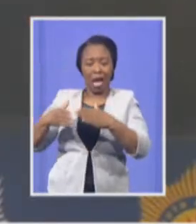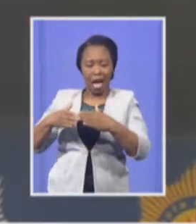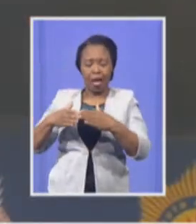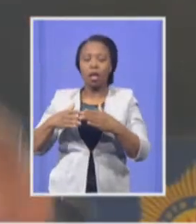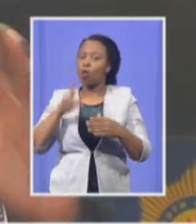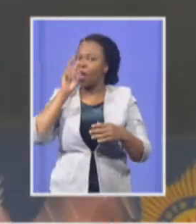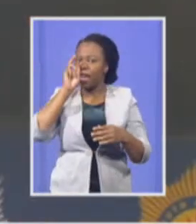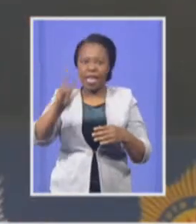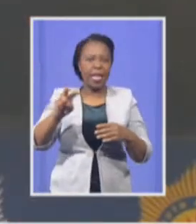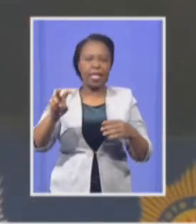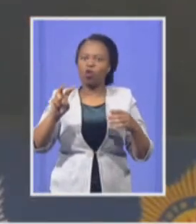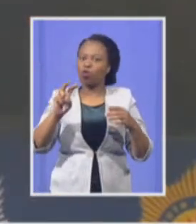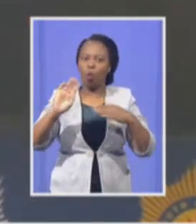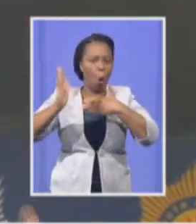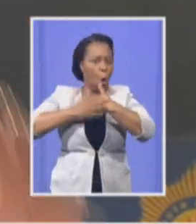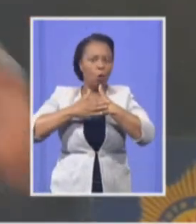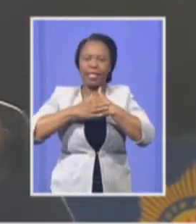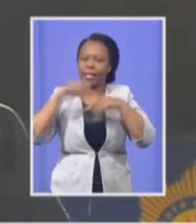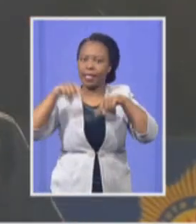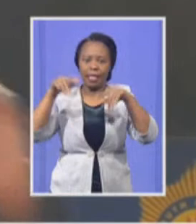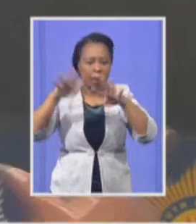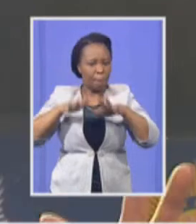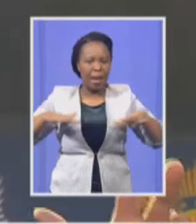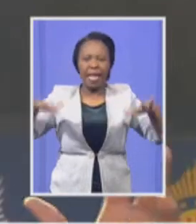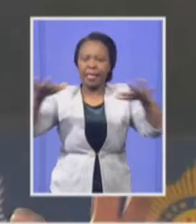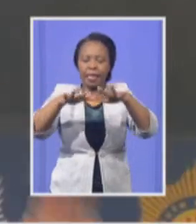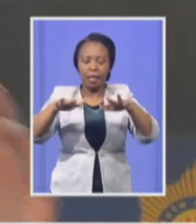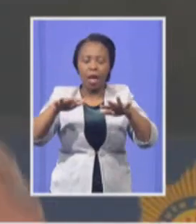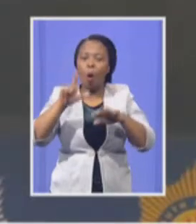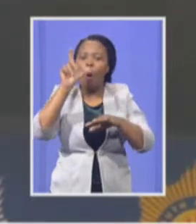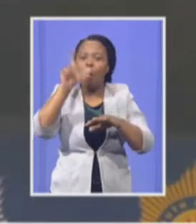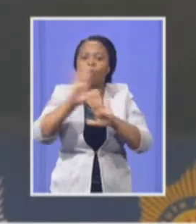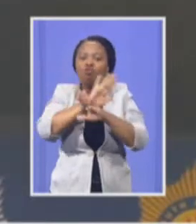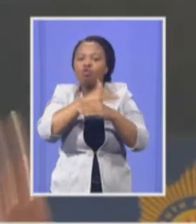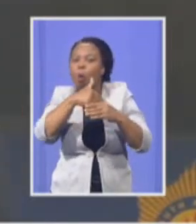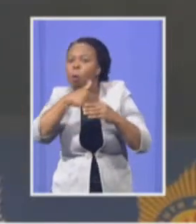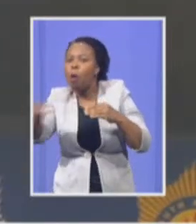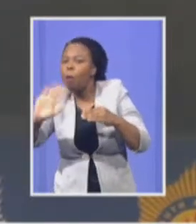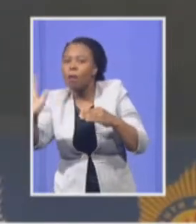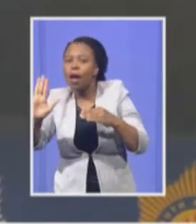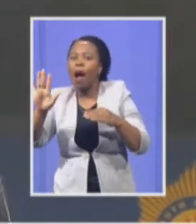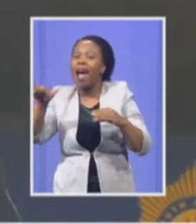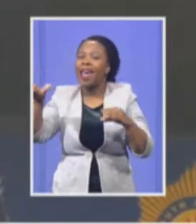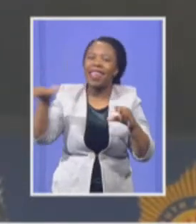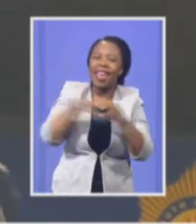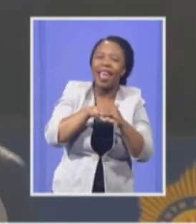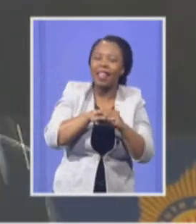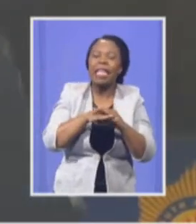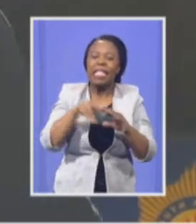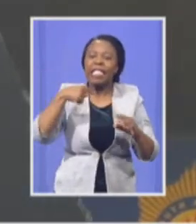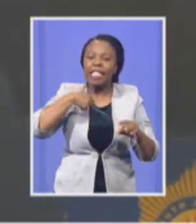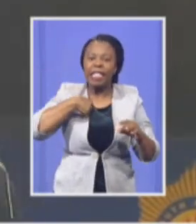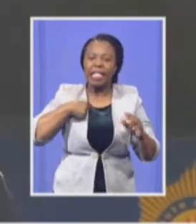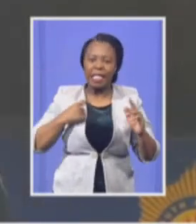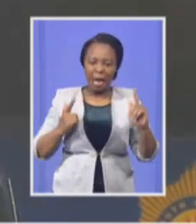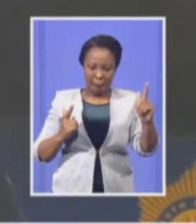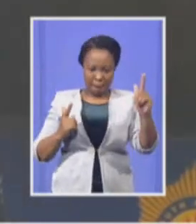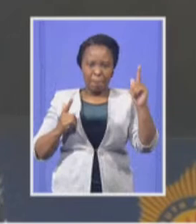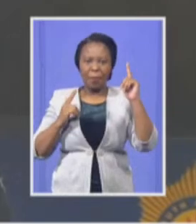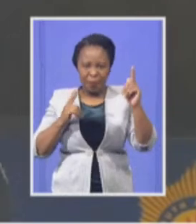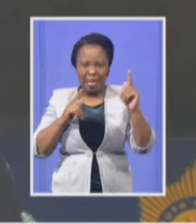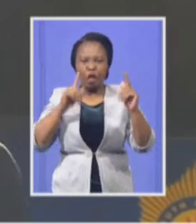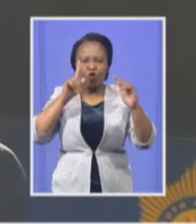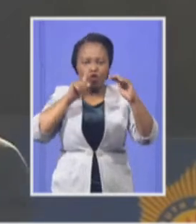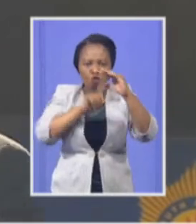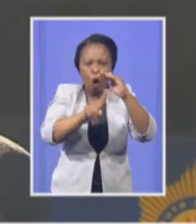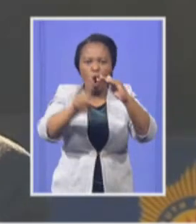ndawo, siyisile. Ungaphumi umuntu, ungangeni umuntu. Singene lezi ibhamu door to door,